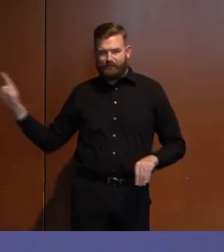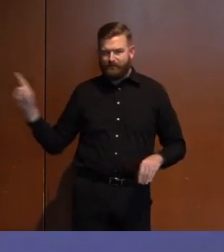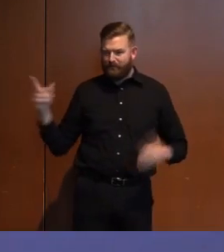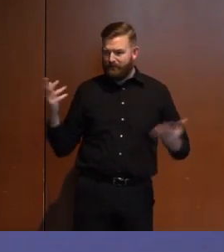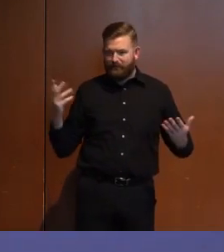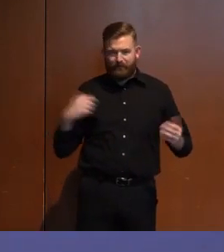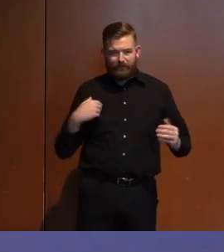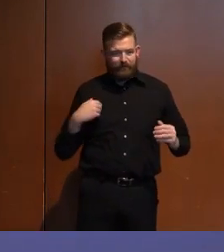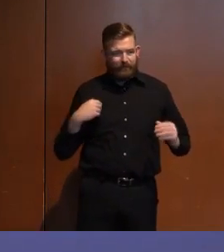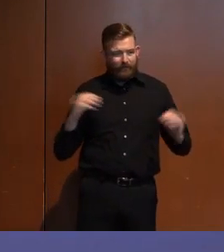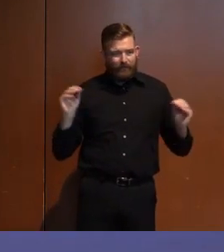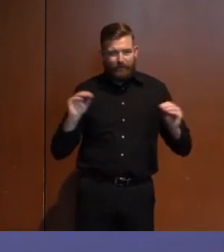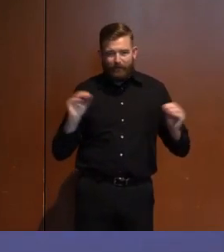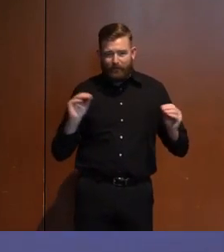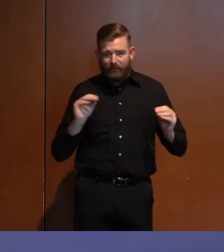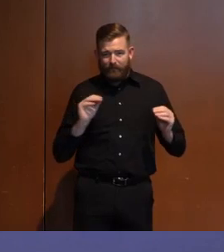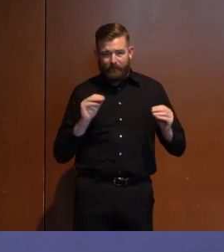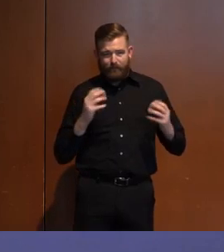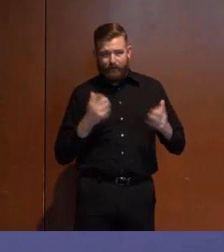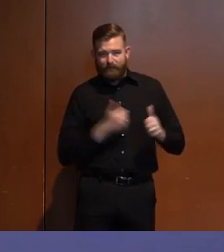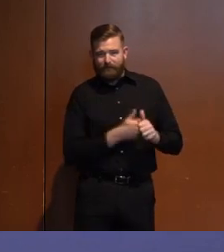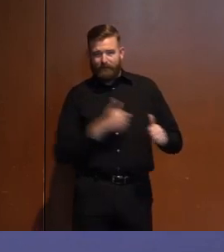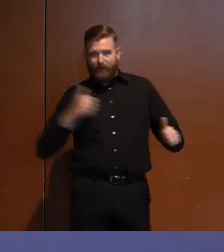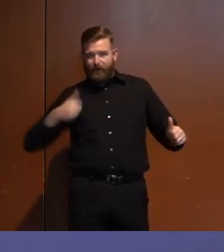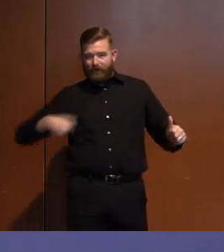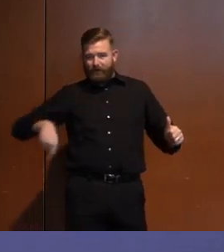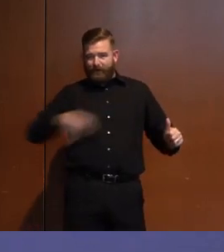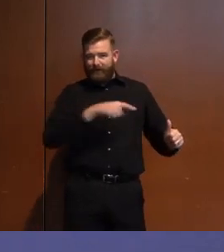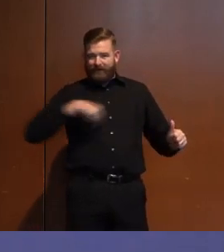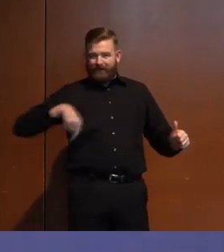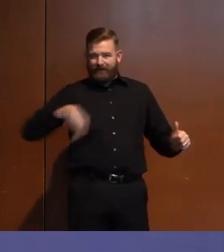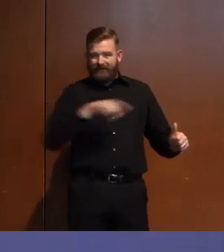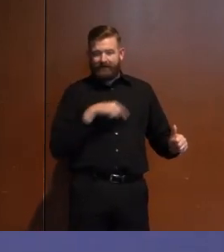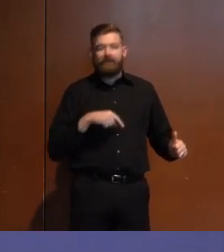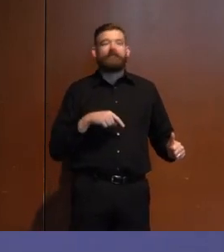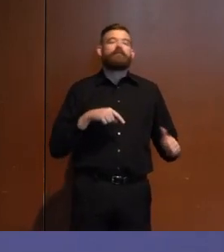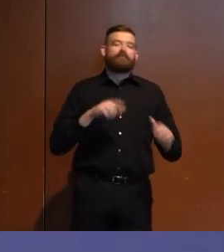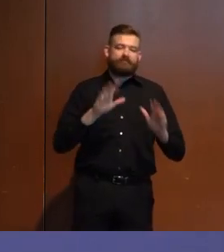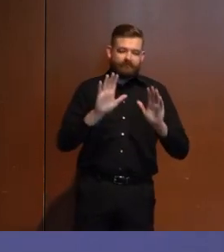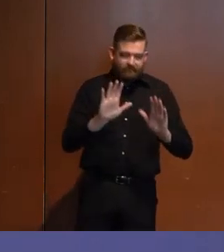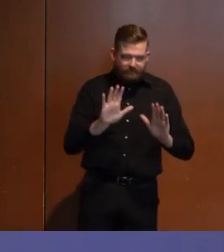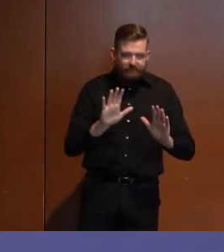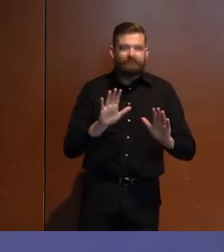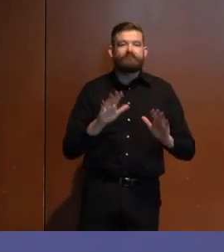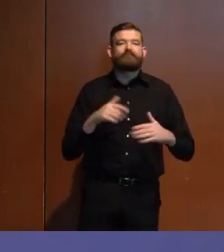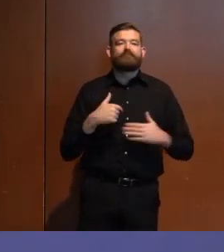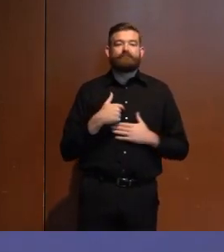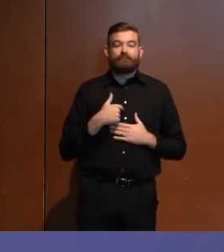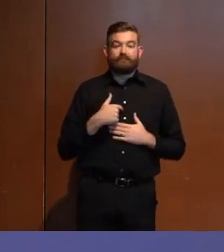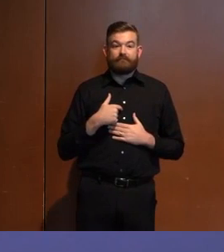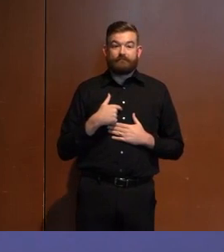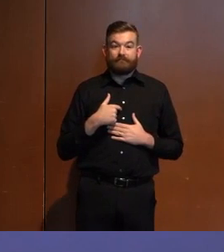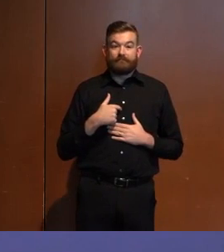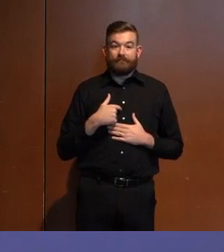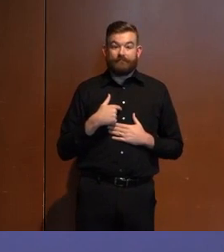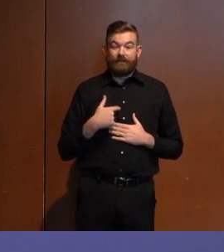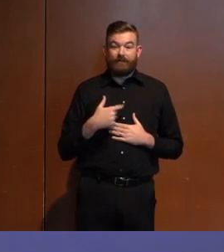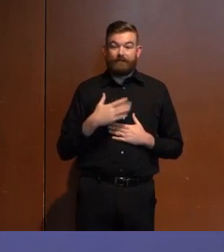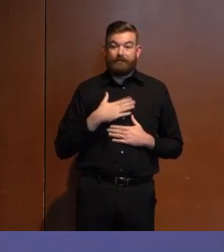the reason is I'm still dealing with a compromised immune system myself, so I want to make sure that